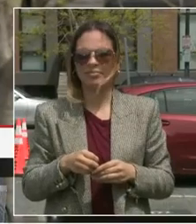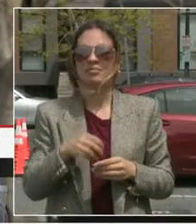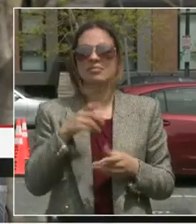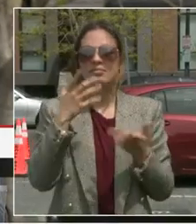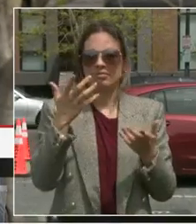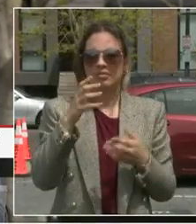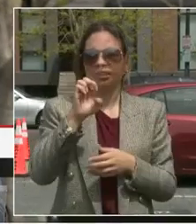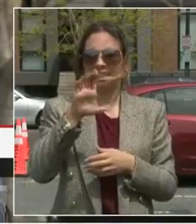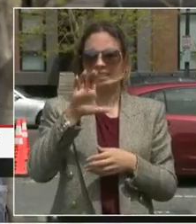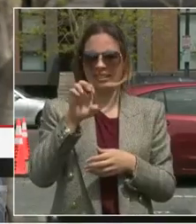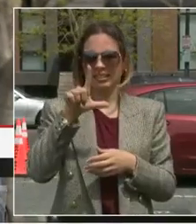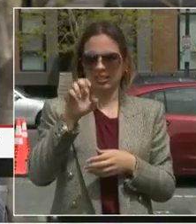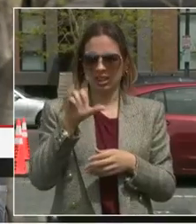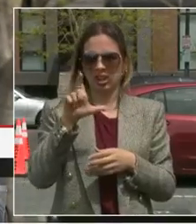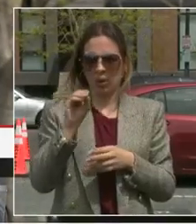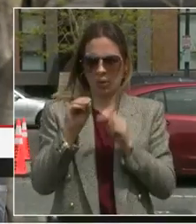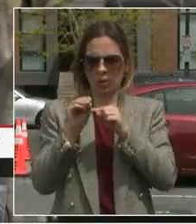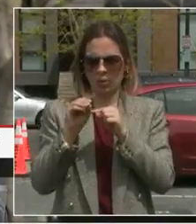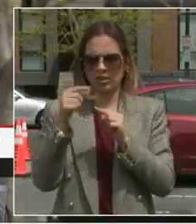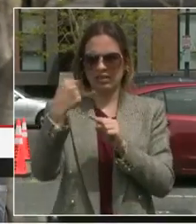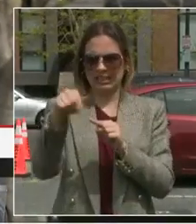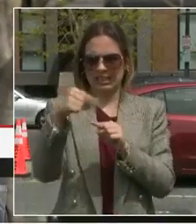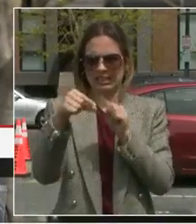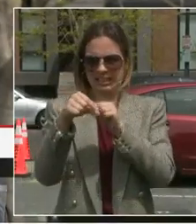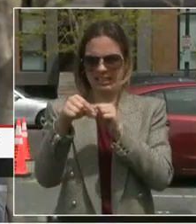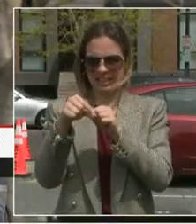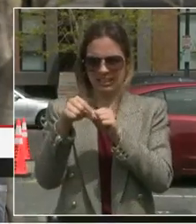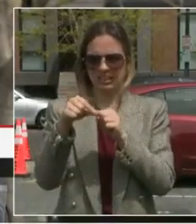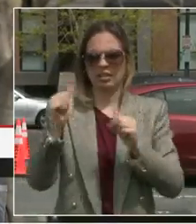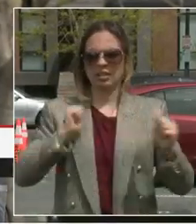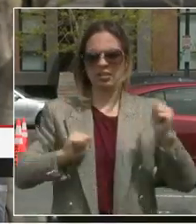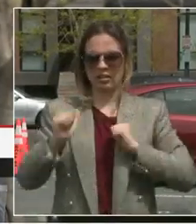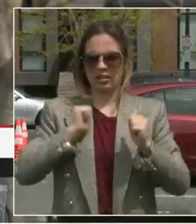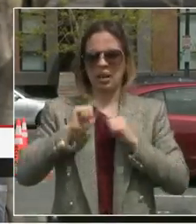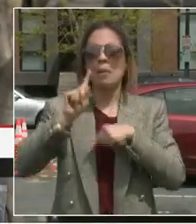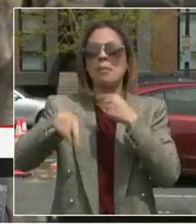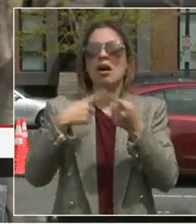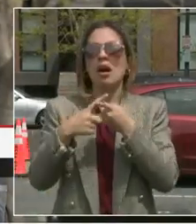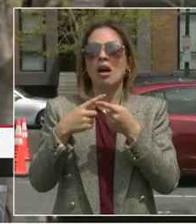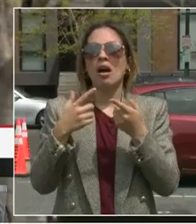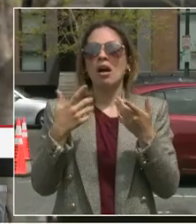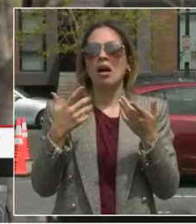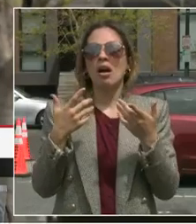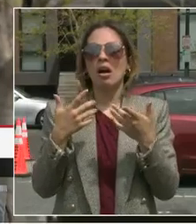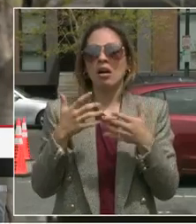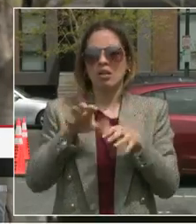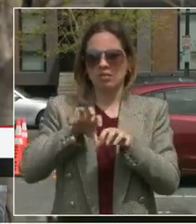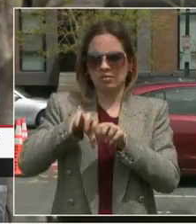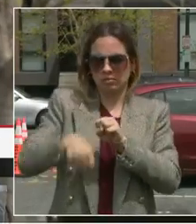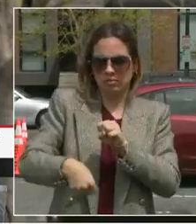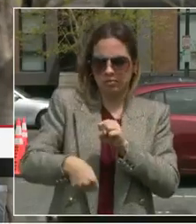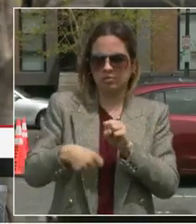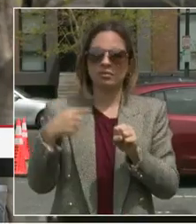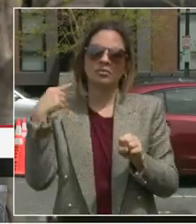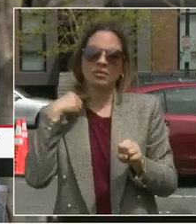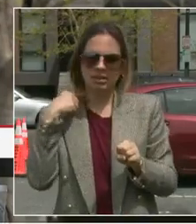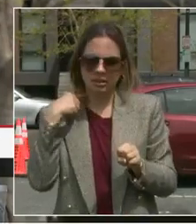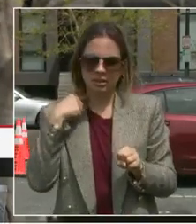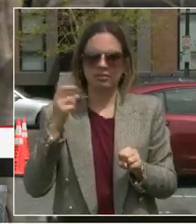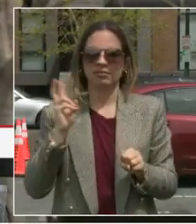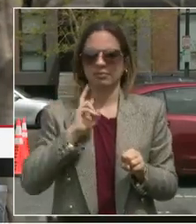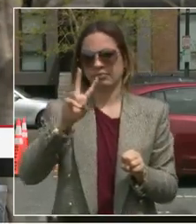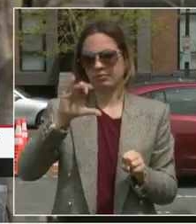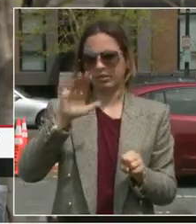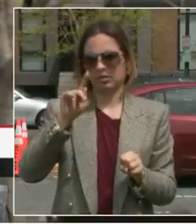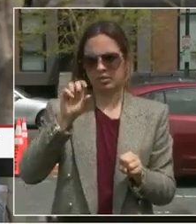Given his controversial, if not offensive, remarks about rape victims a while back, were you involved in this decision? Do you think